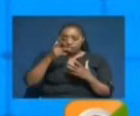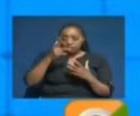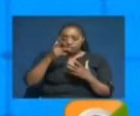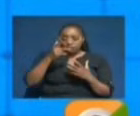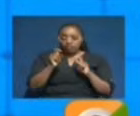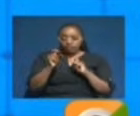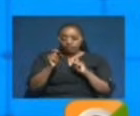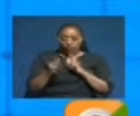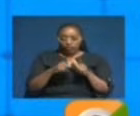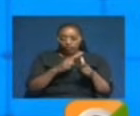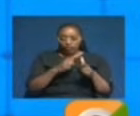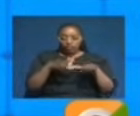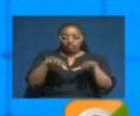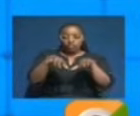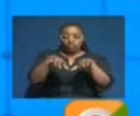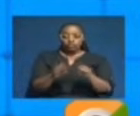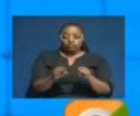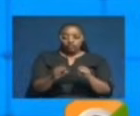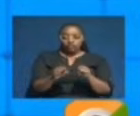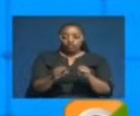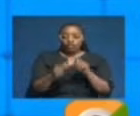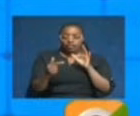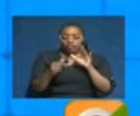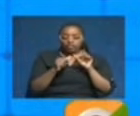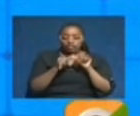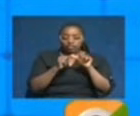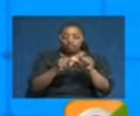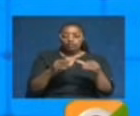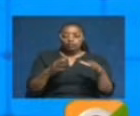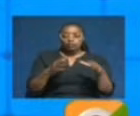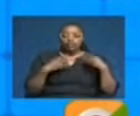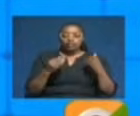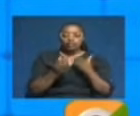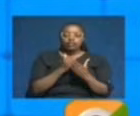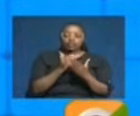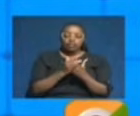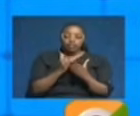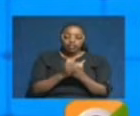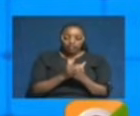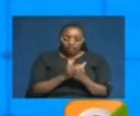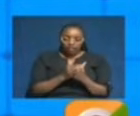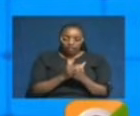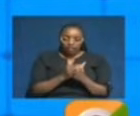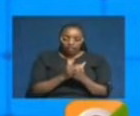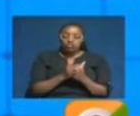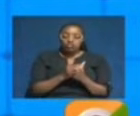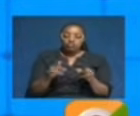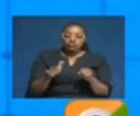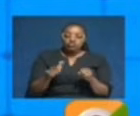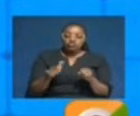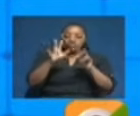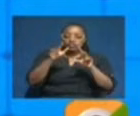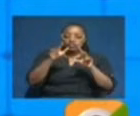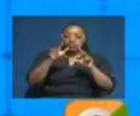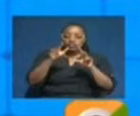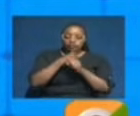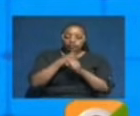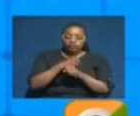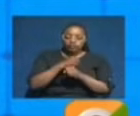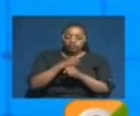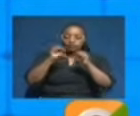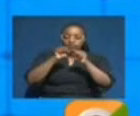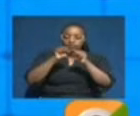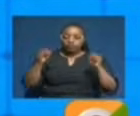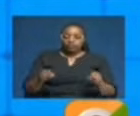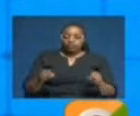transiting and taking over at this sustainable healthcare, the whole thing we're doing in the ecosystem,